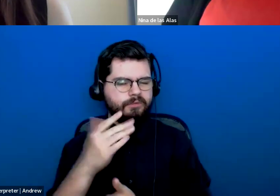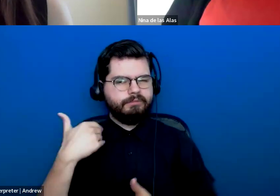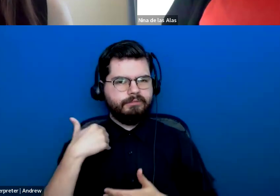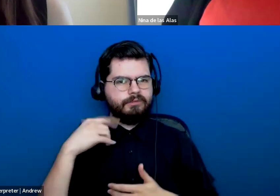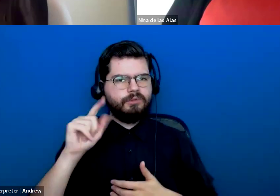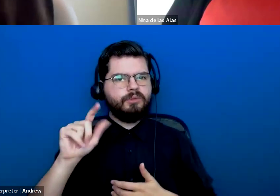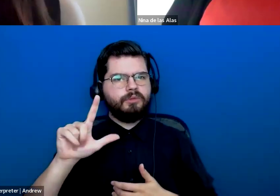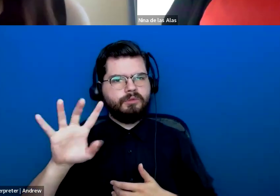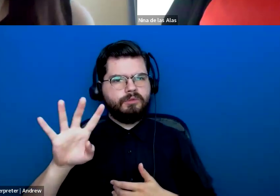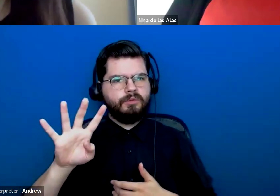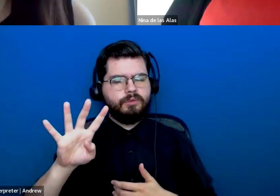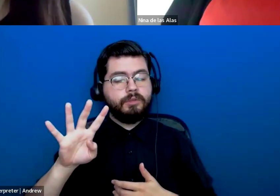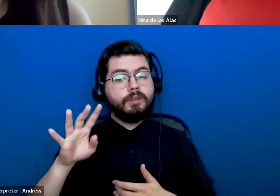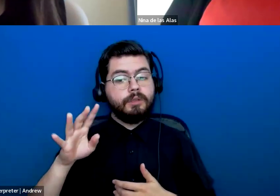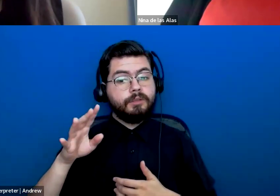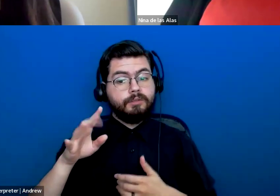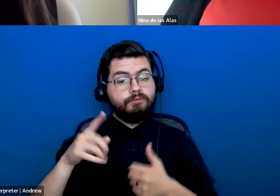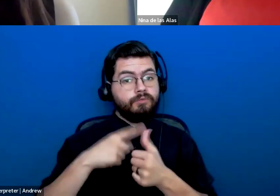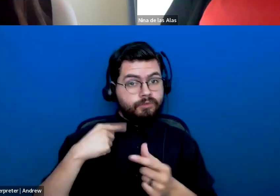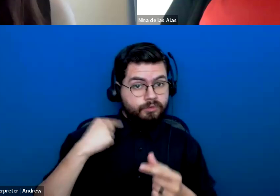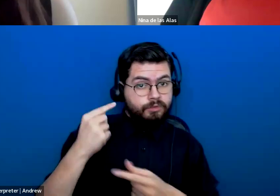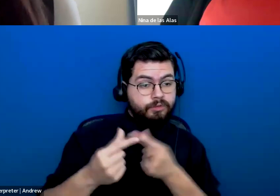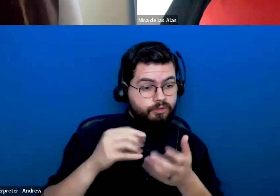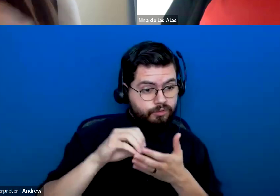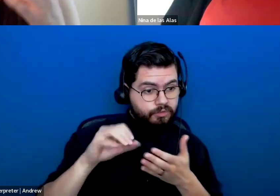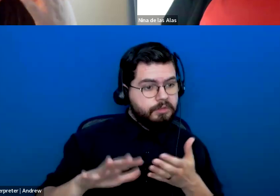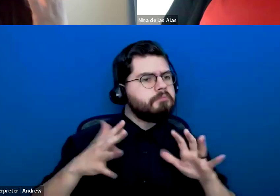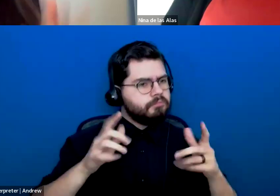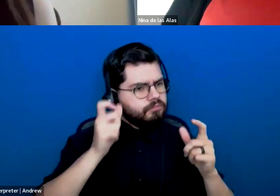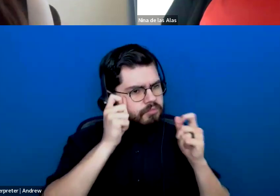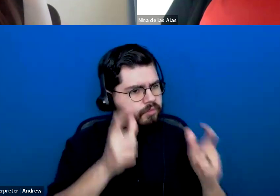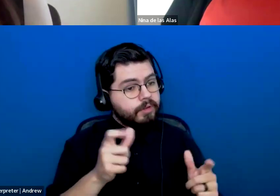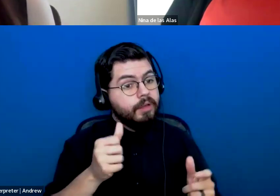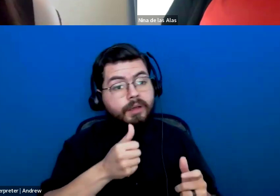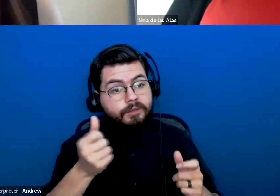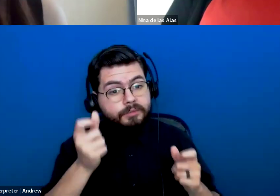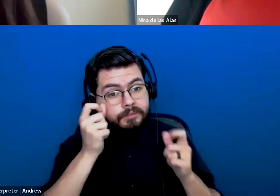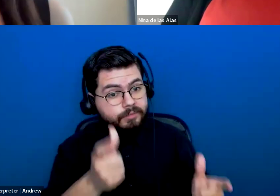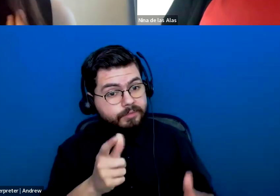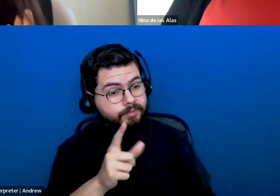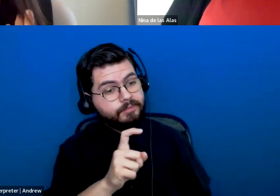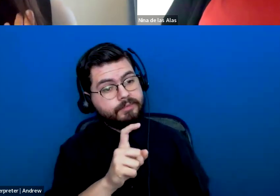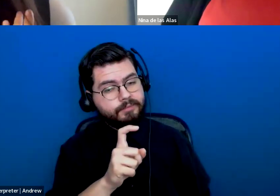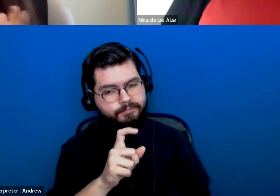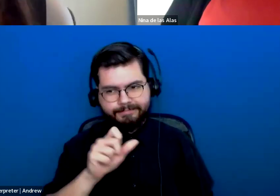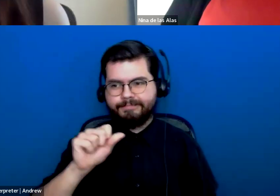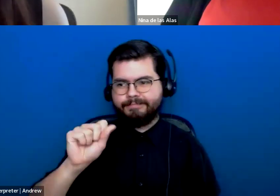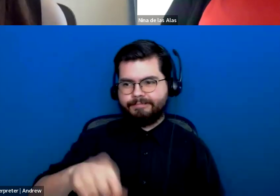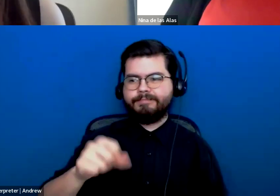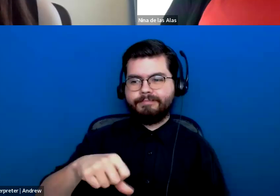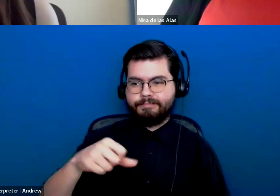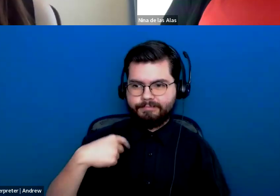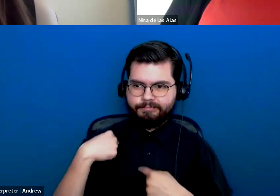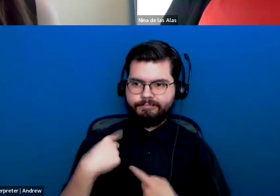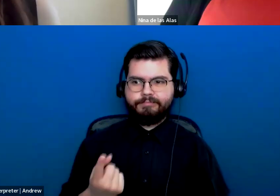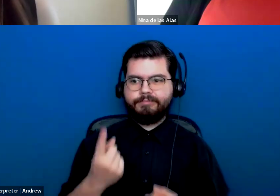gen students? Yeah, so that's a really important question and something I have thought a